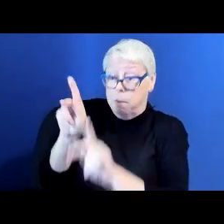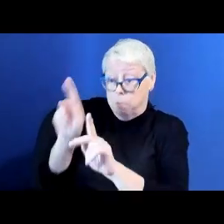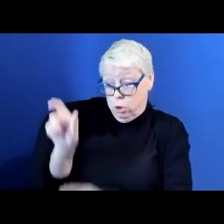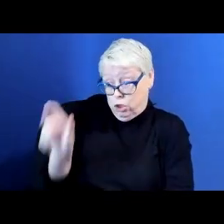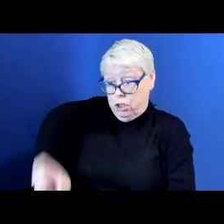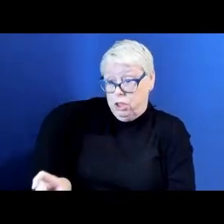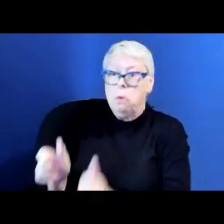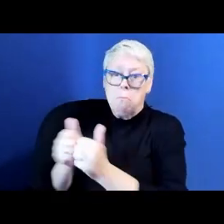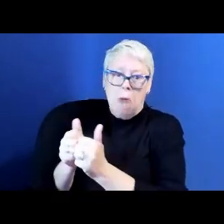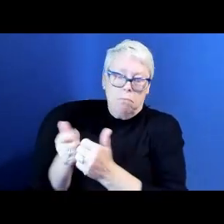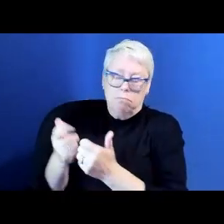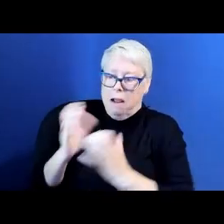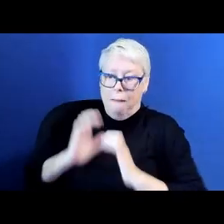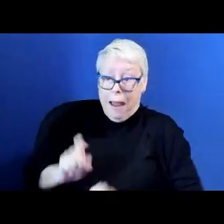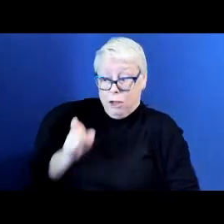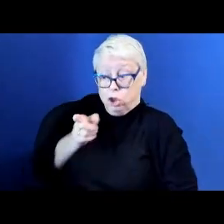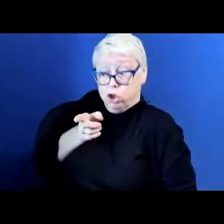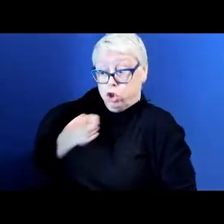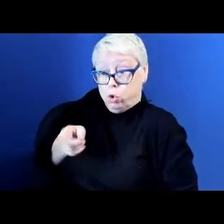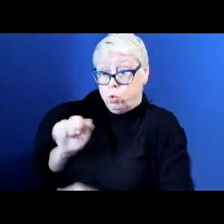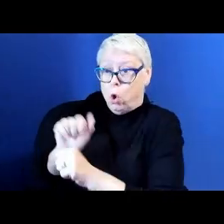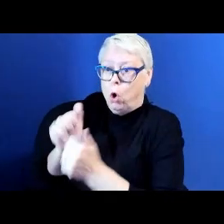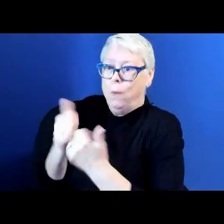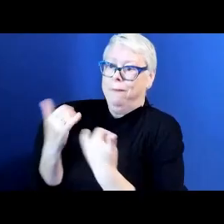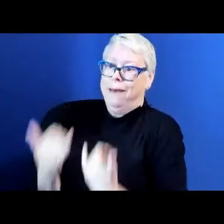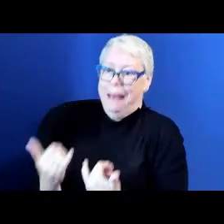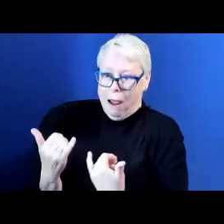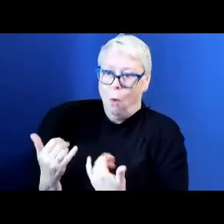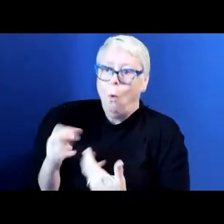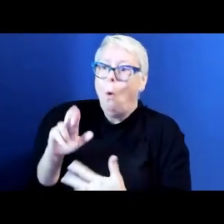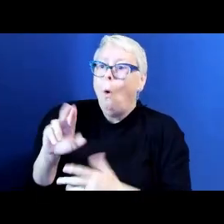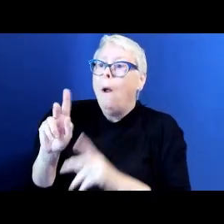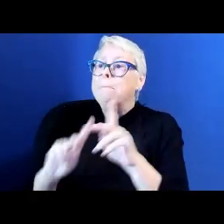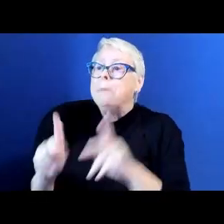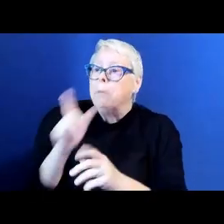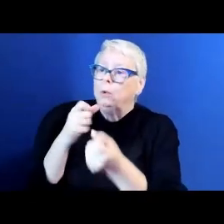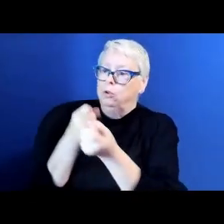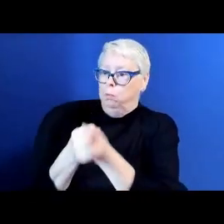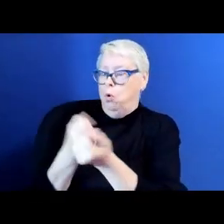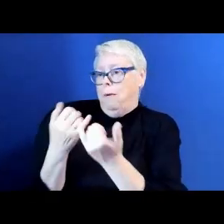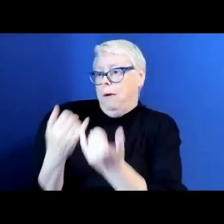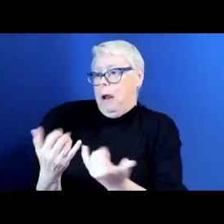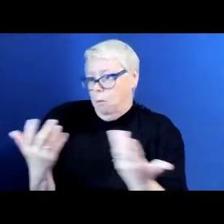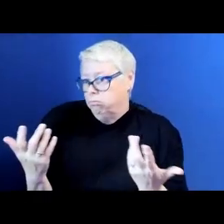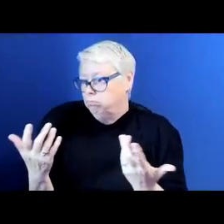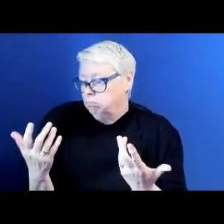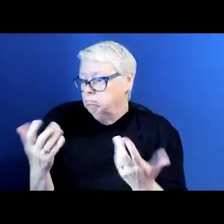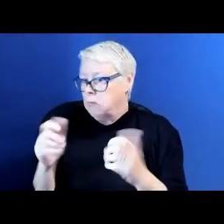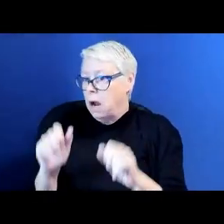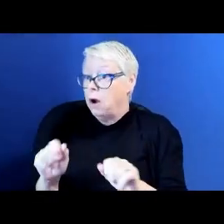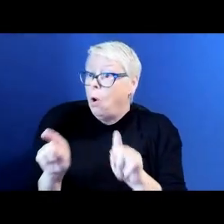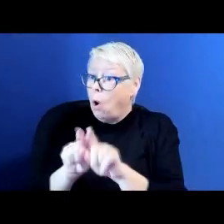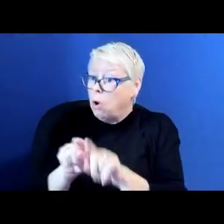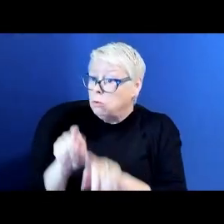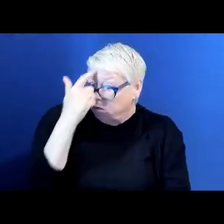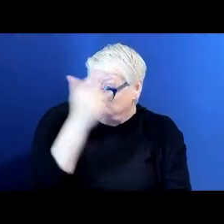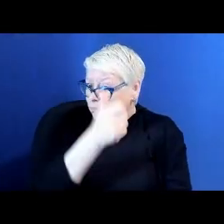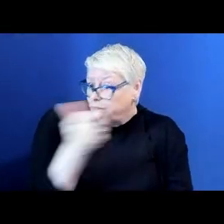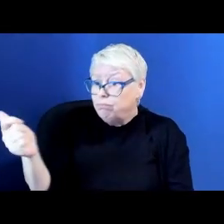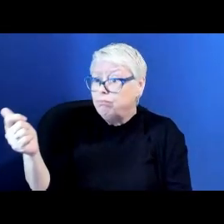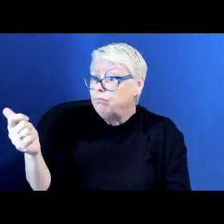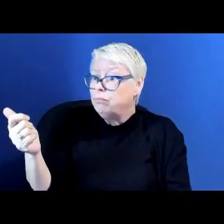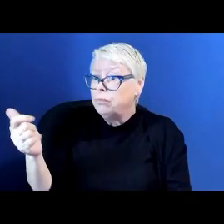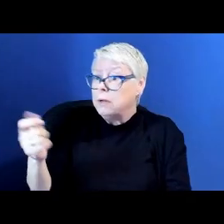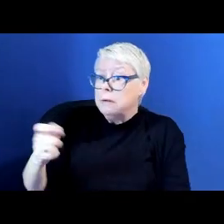type of clients that you serve normally, or the people you're supporting. And feel free to utilize this time